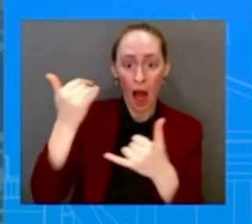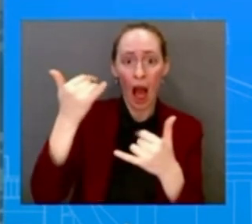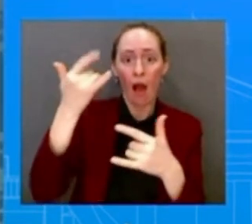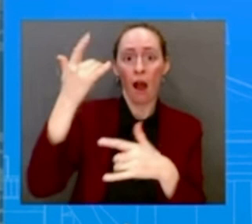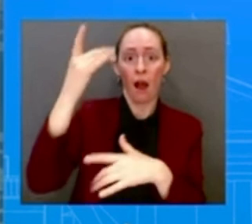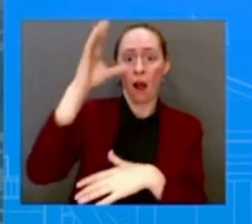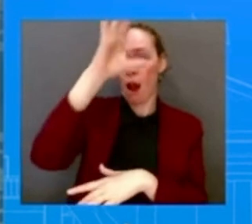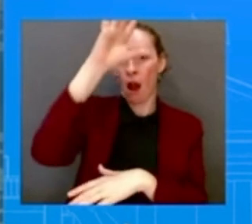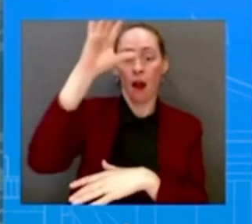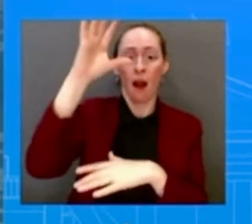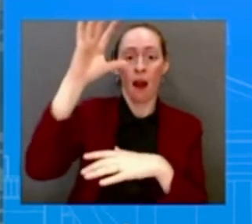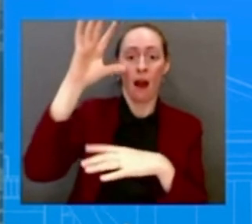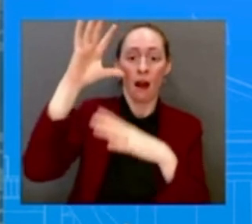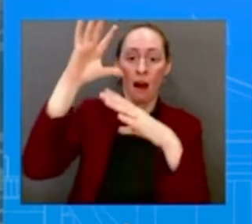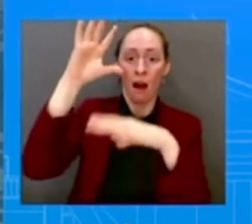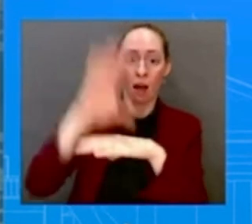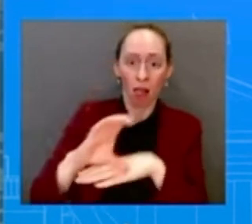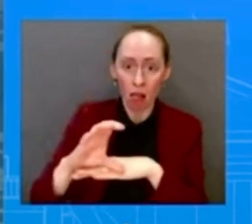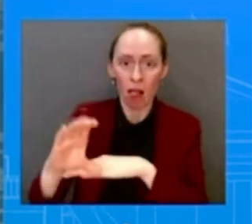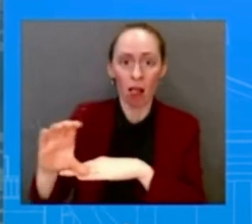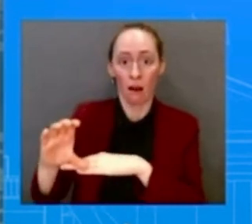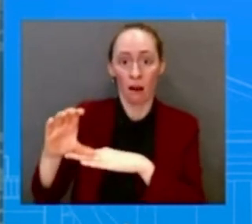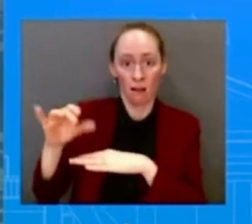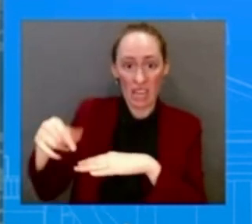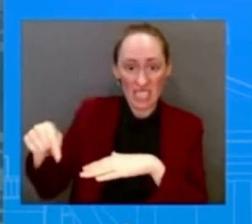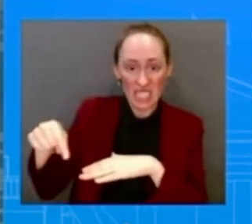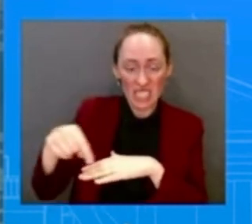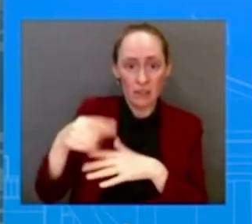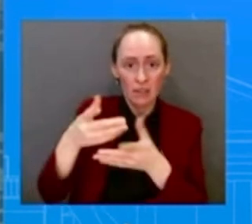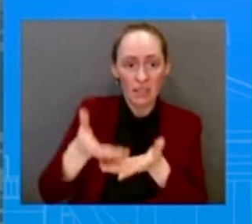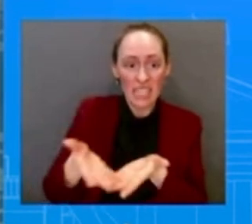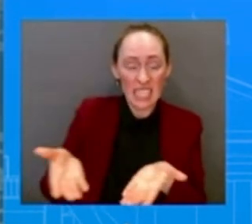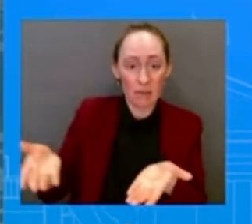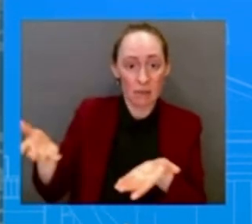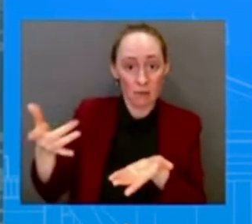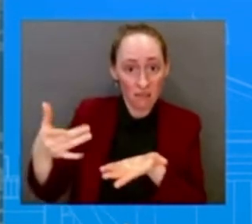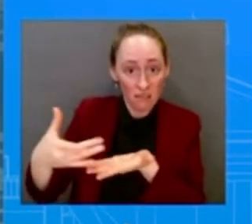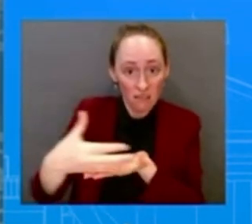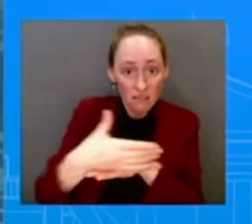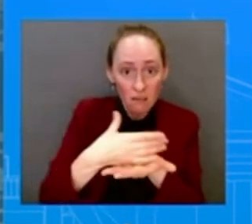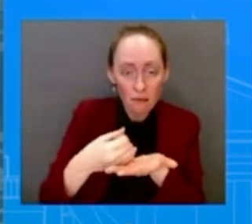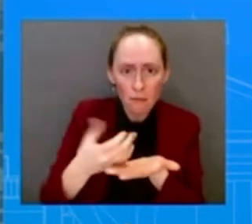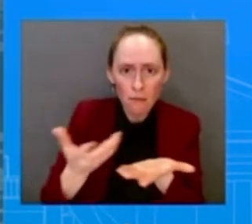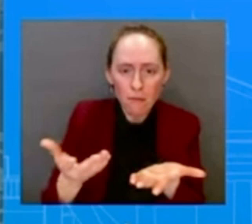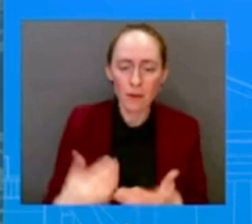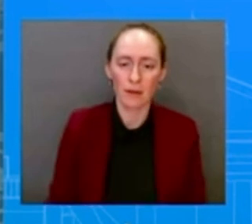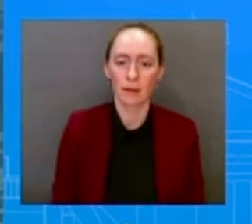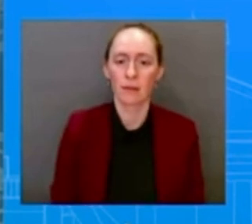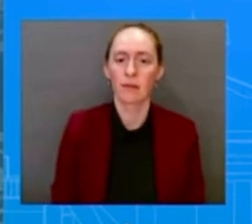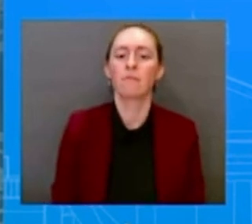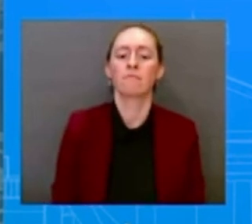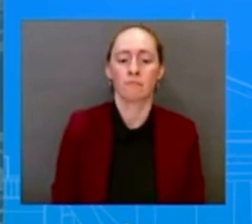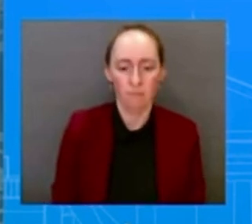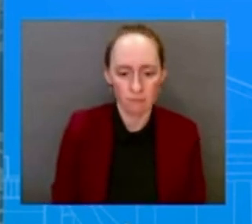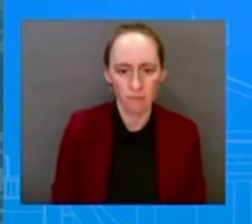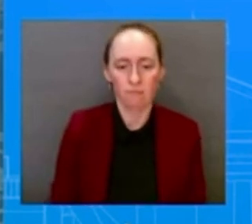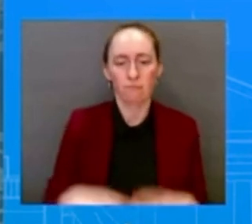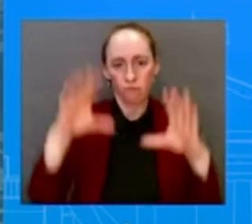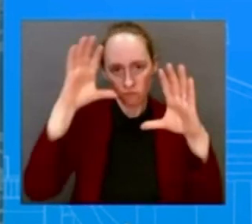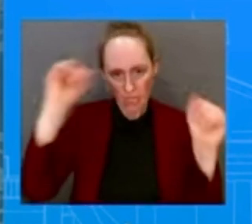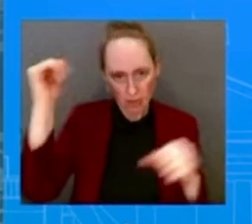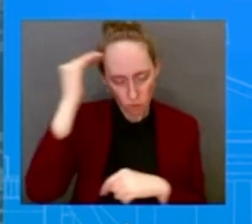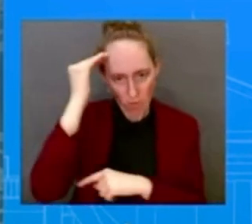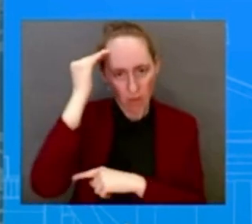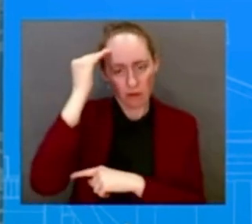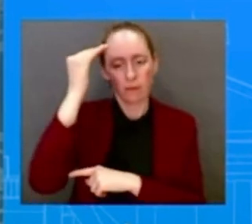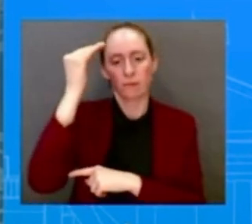Okay. Yes, the president absolutely was involved in this decision. He ordered it at the recommendation of Pentagon leaders.